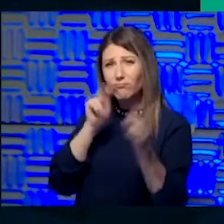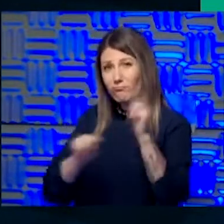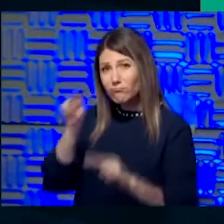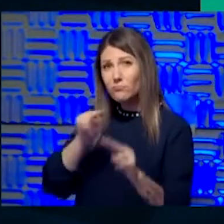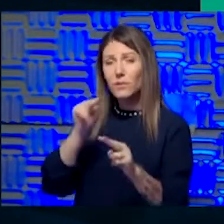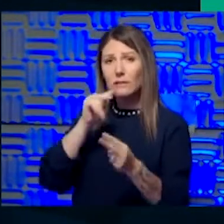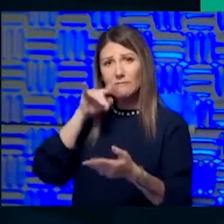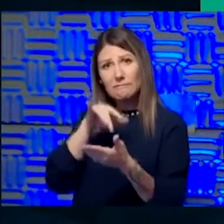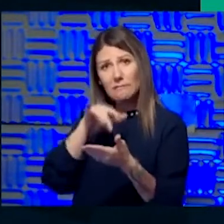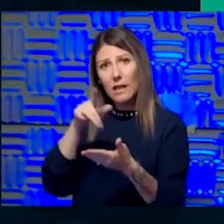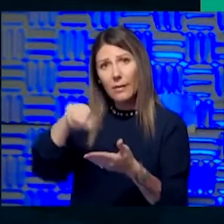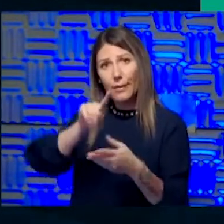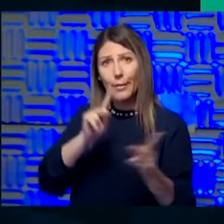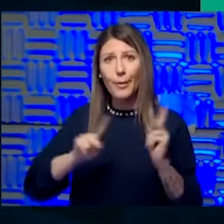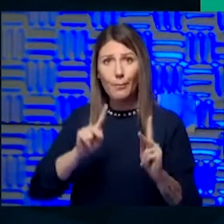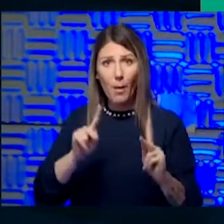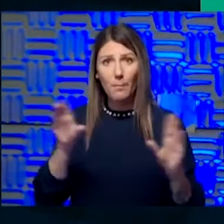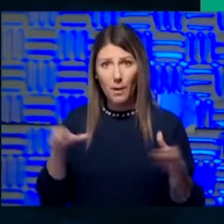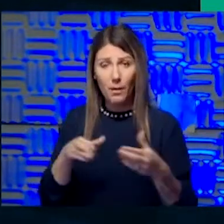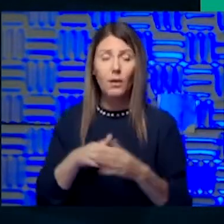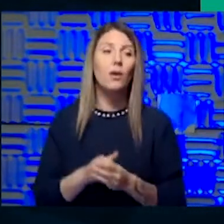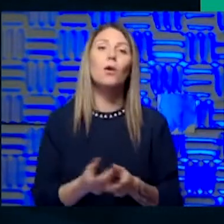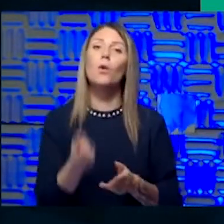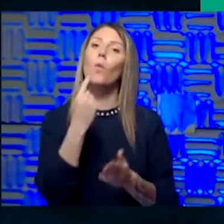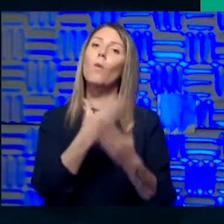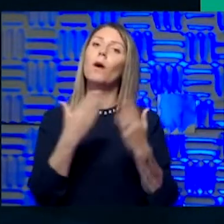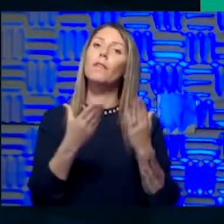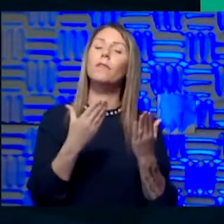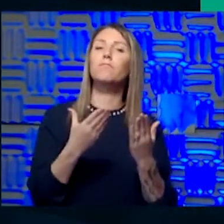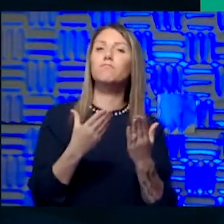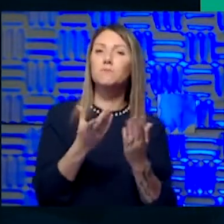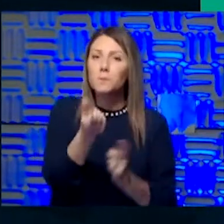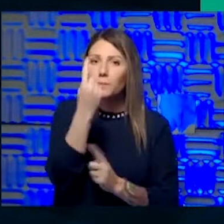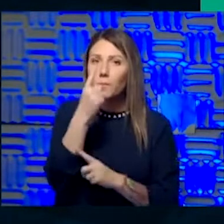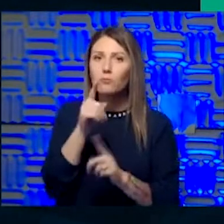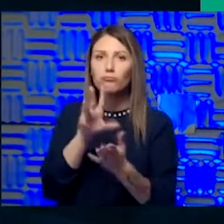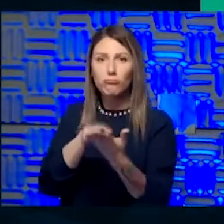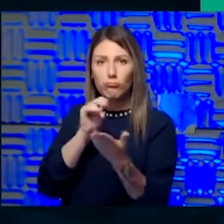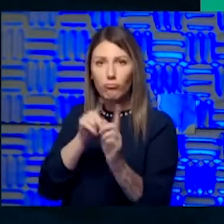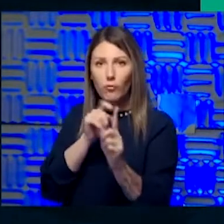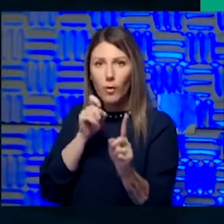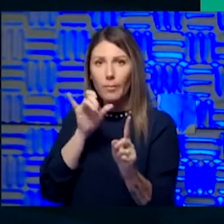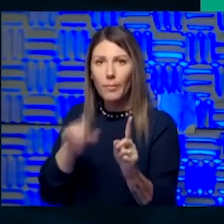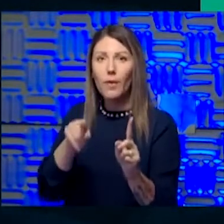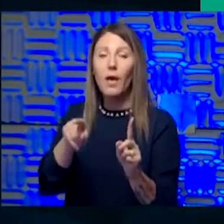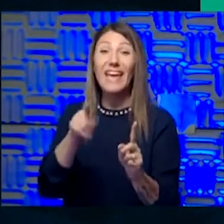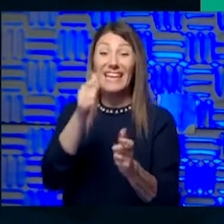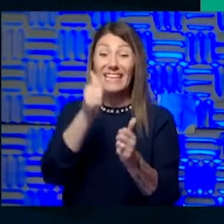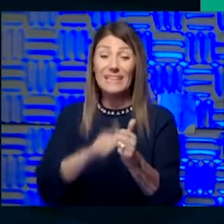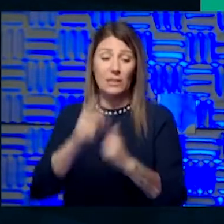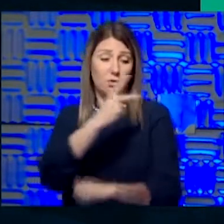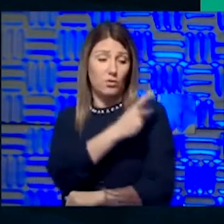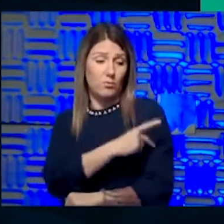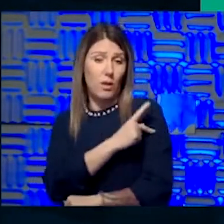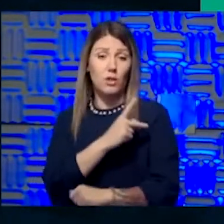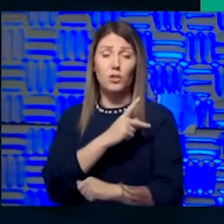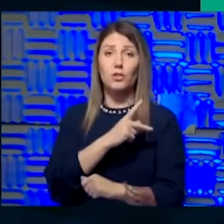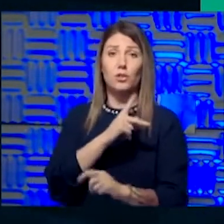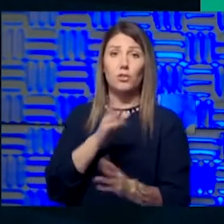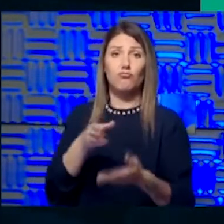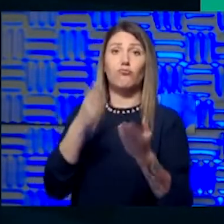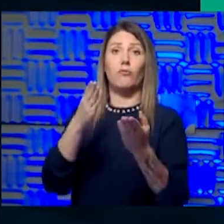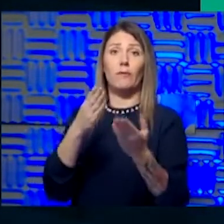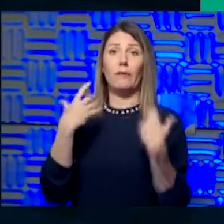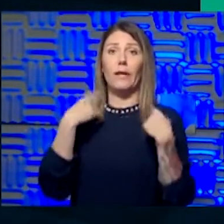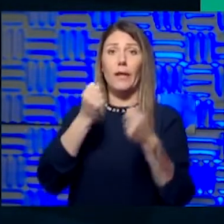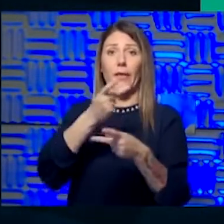studying the population. One take-home from that is that for every patient that presented to healthcare,